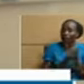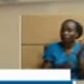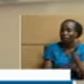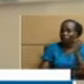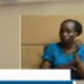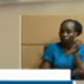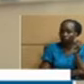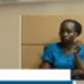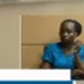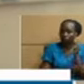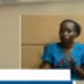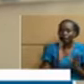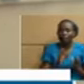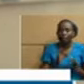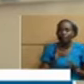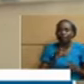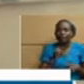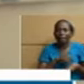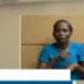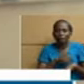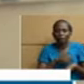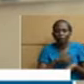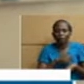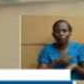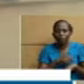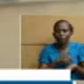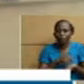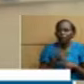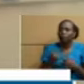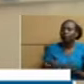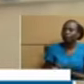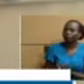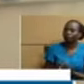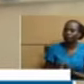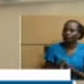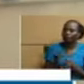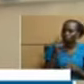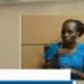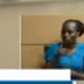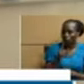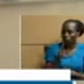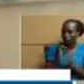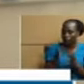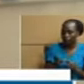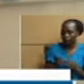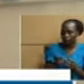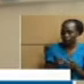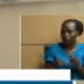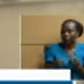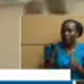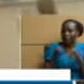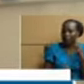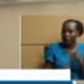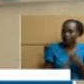this. Time is not my best ally. Okay, just one thing. Yes. Okay, two things.